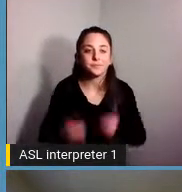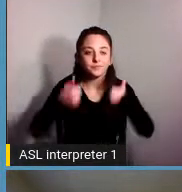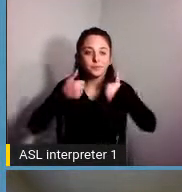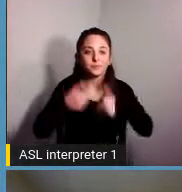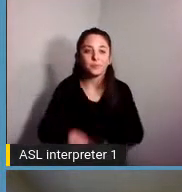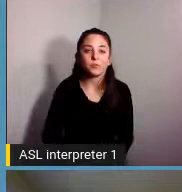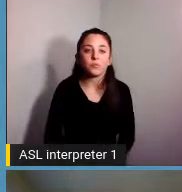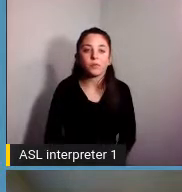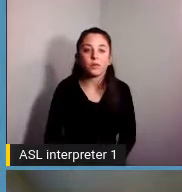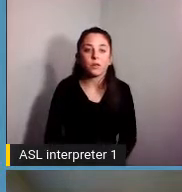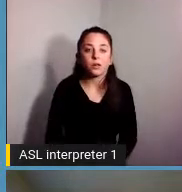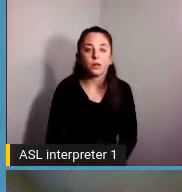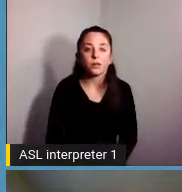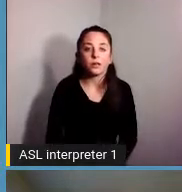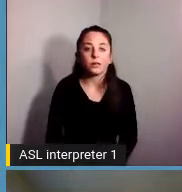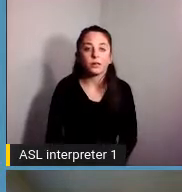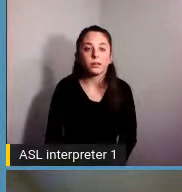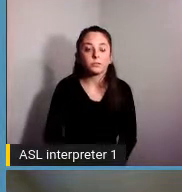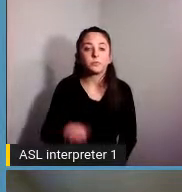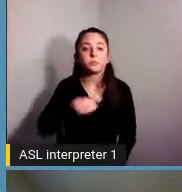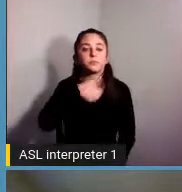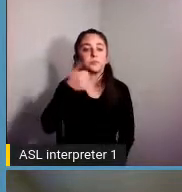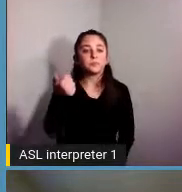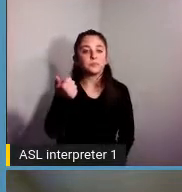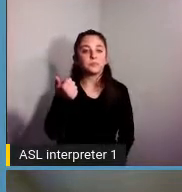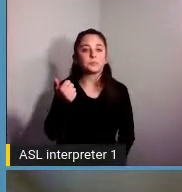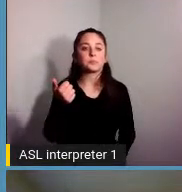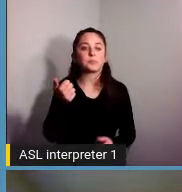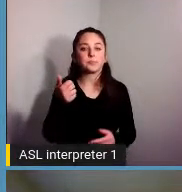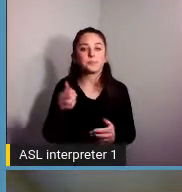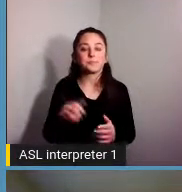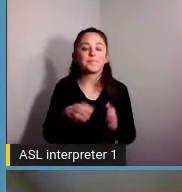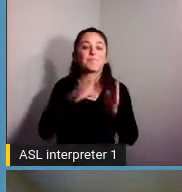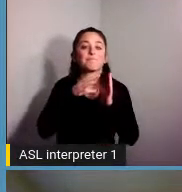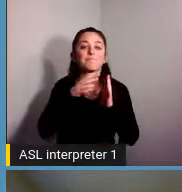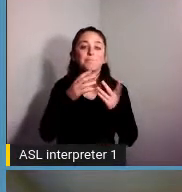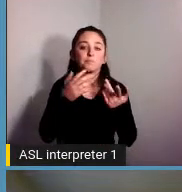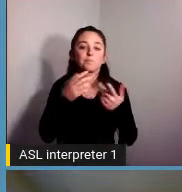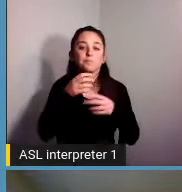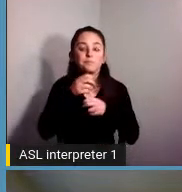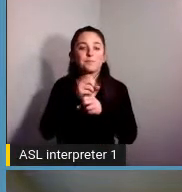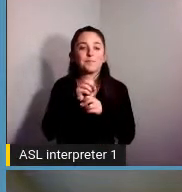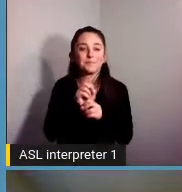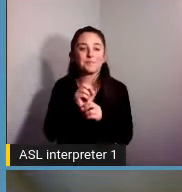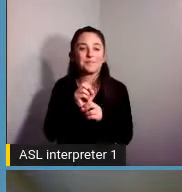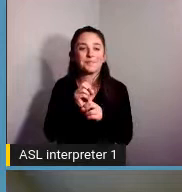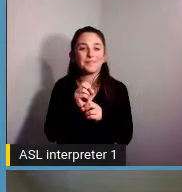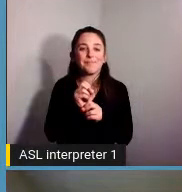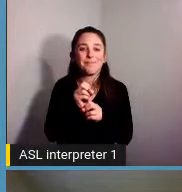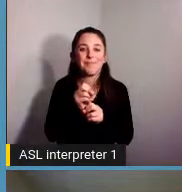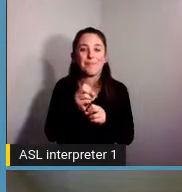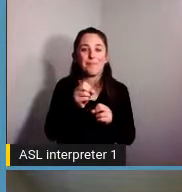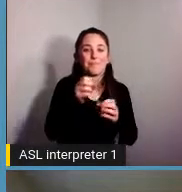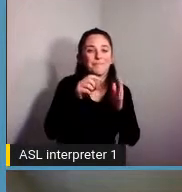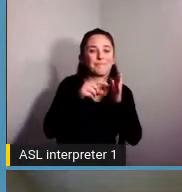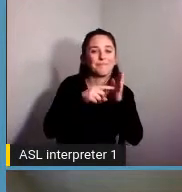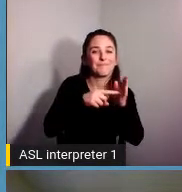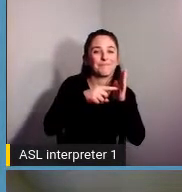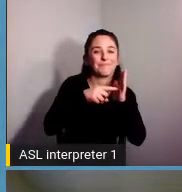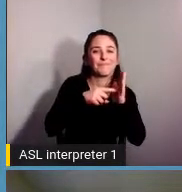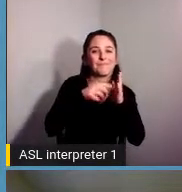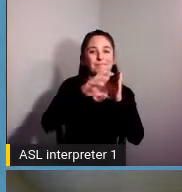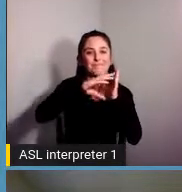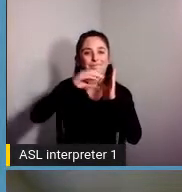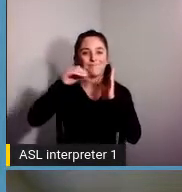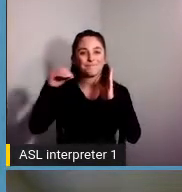And I'm going to go into another reproduction. This is a museum exhibit that we made, an exhibit replica of